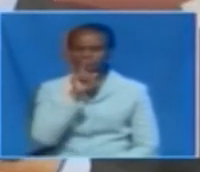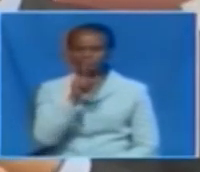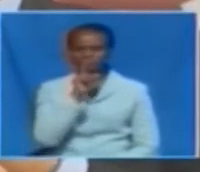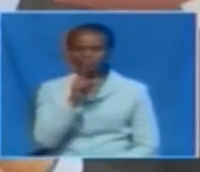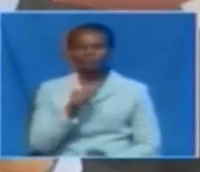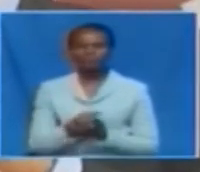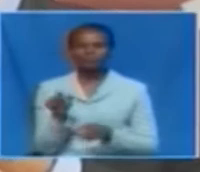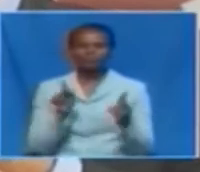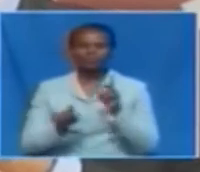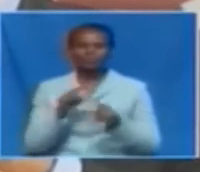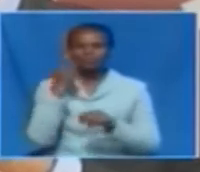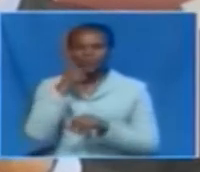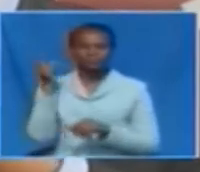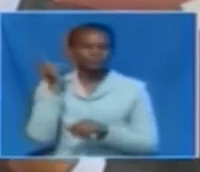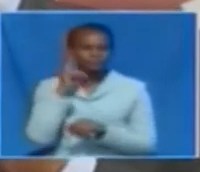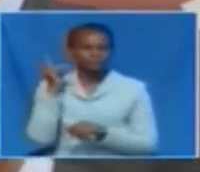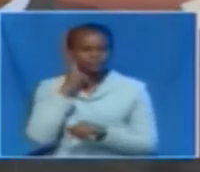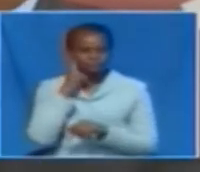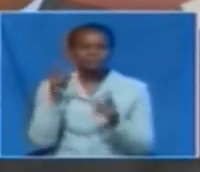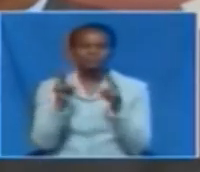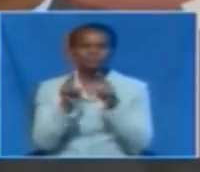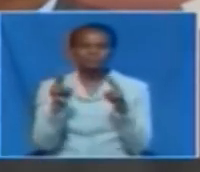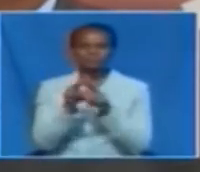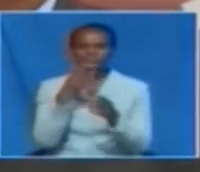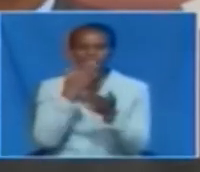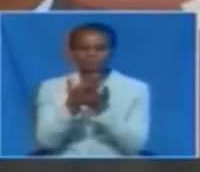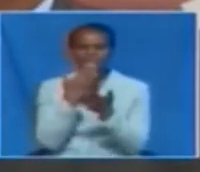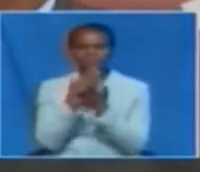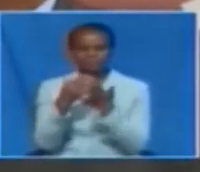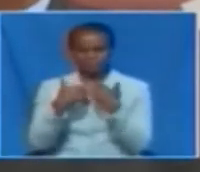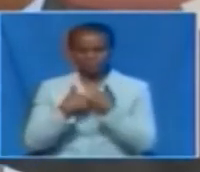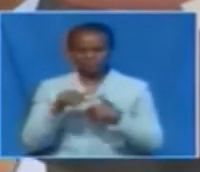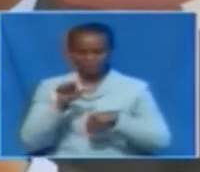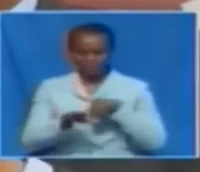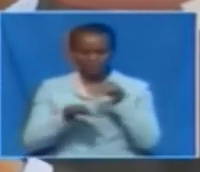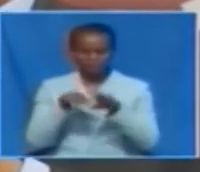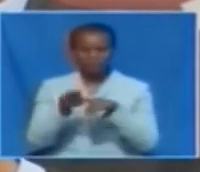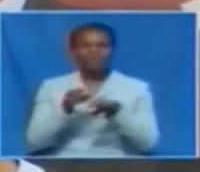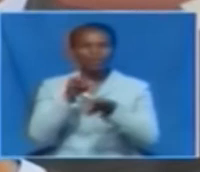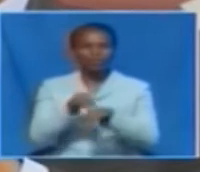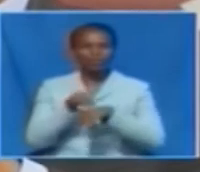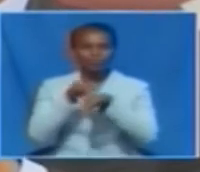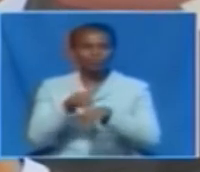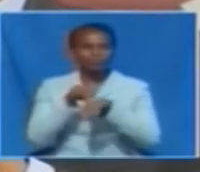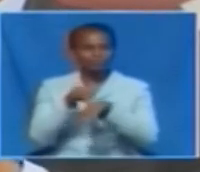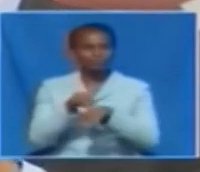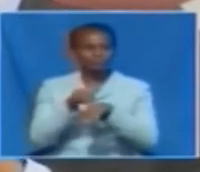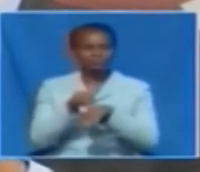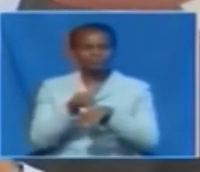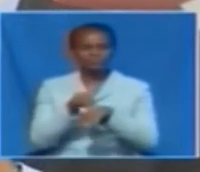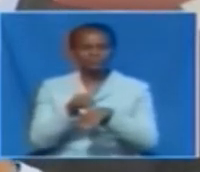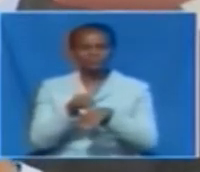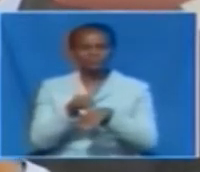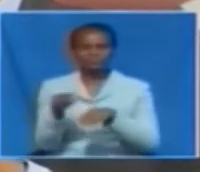sake of our people that are listening, it is very good to draw the steps. I was in Mongu on my